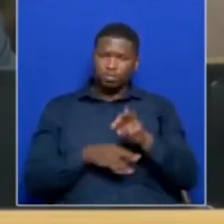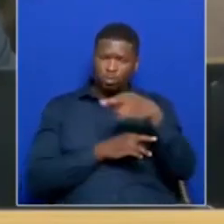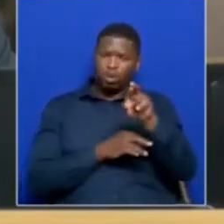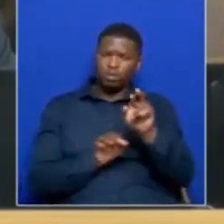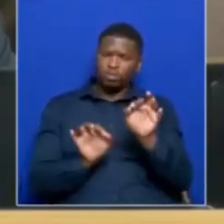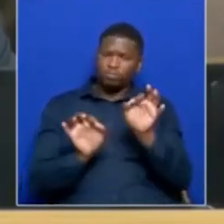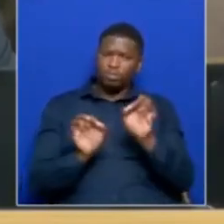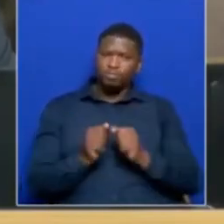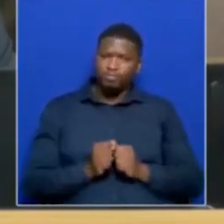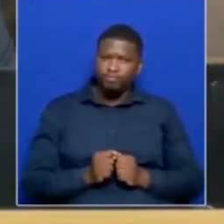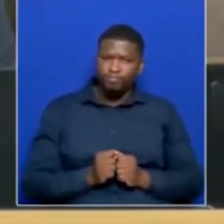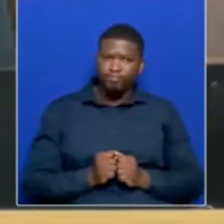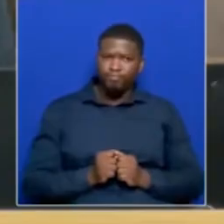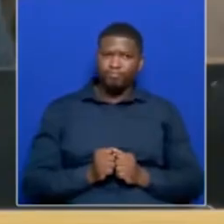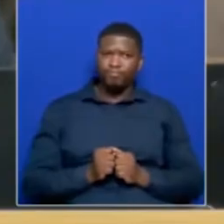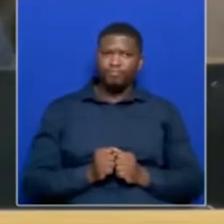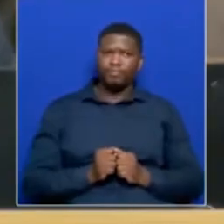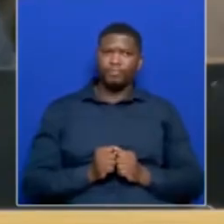you then,